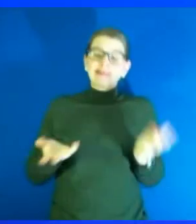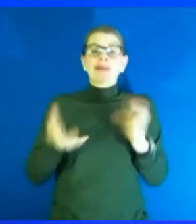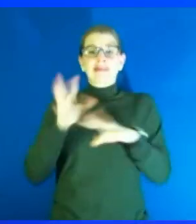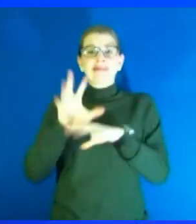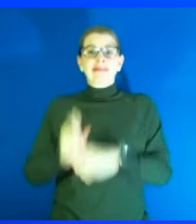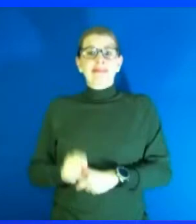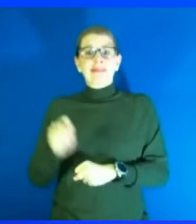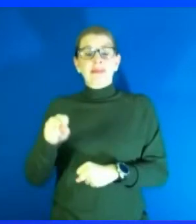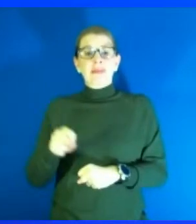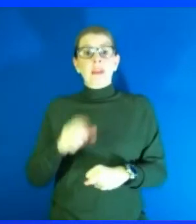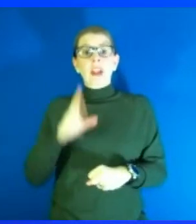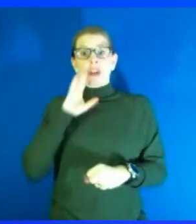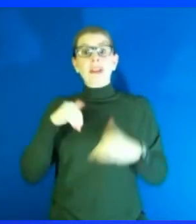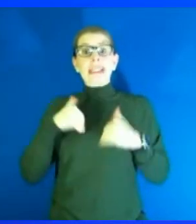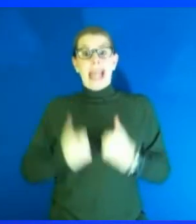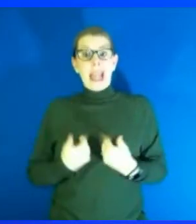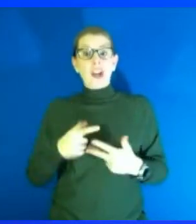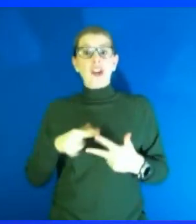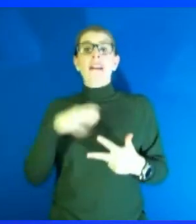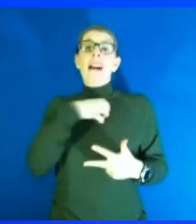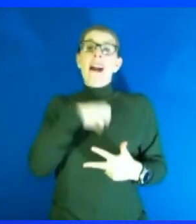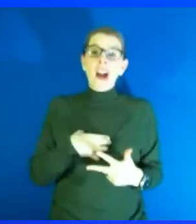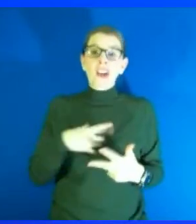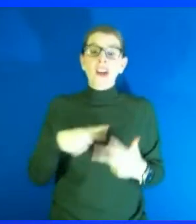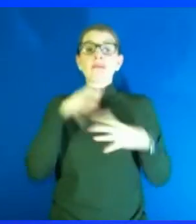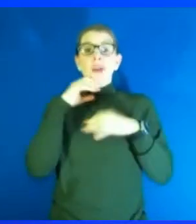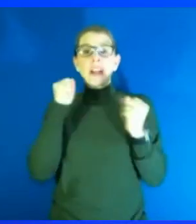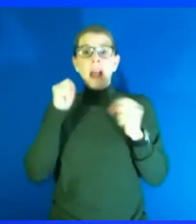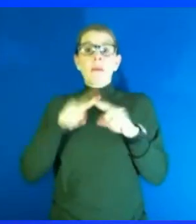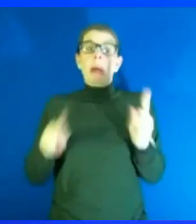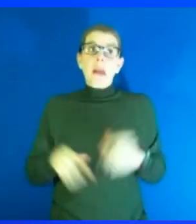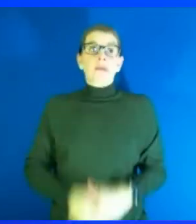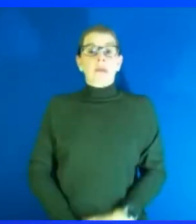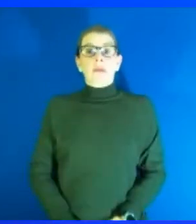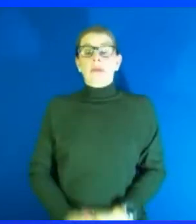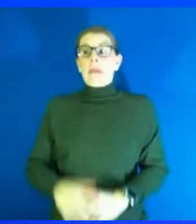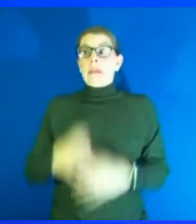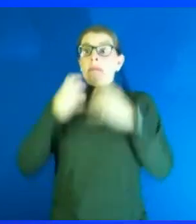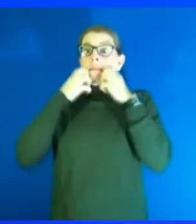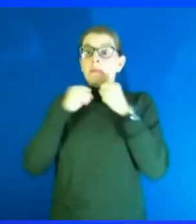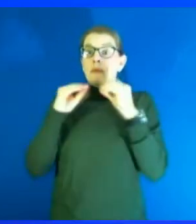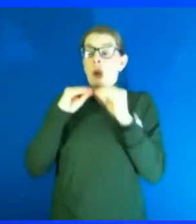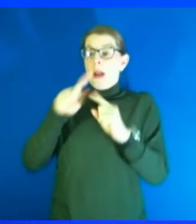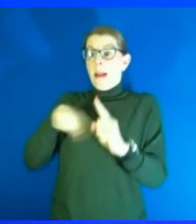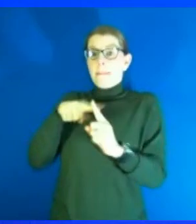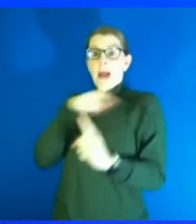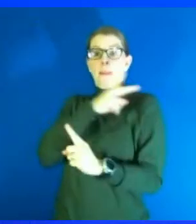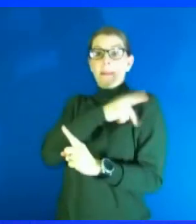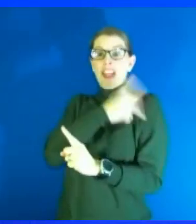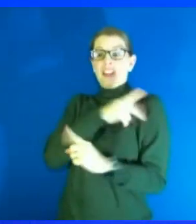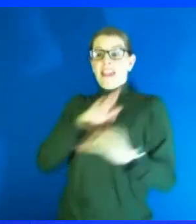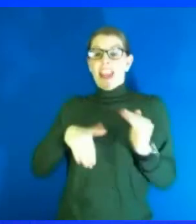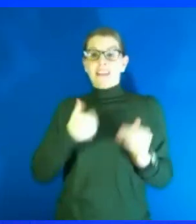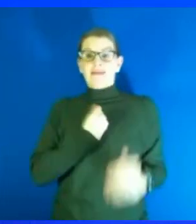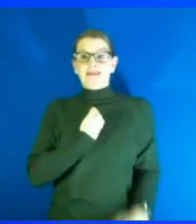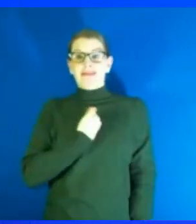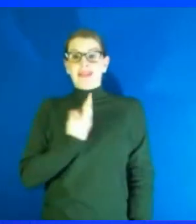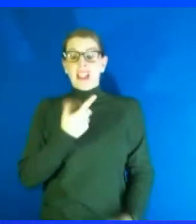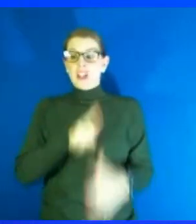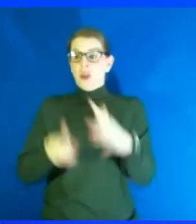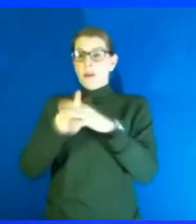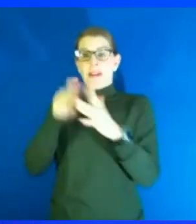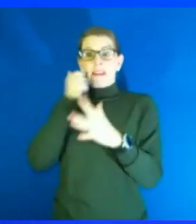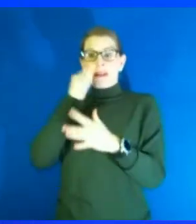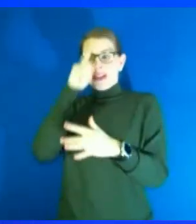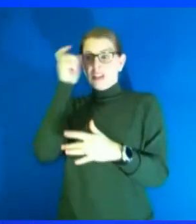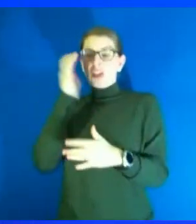You're tired, you're hungry, you're burned out, but you care more about your patients than you do yourself. And so you show up every day because you know that you can